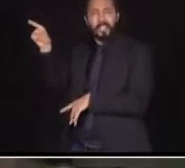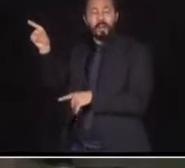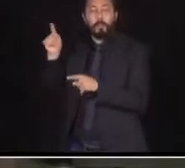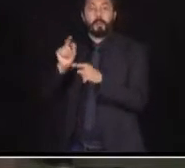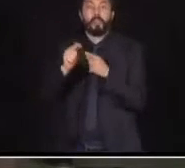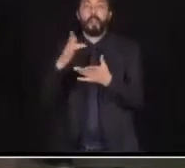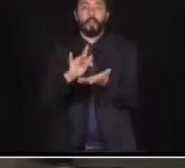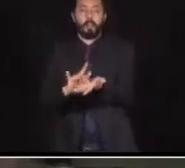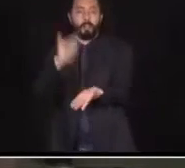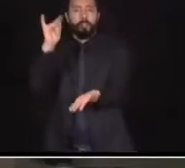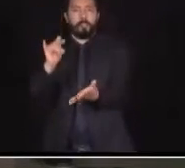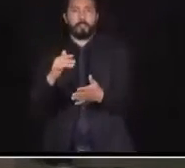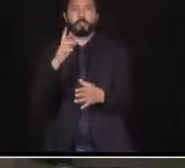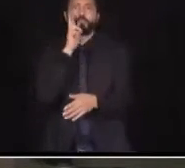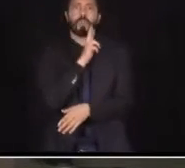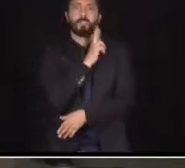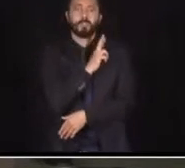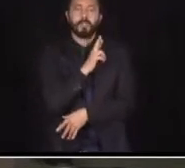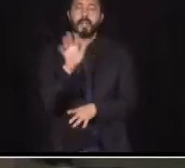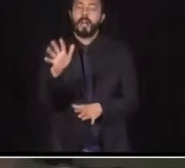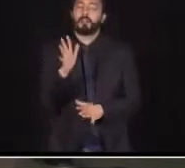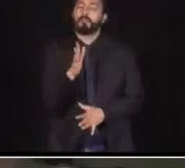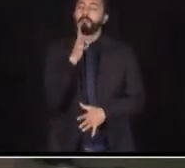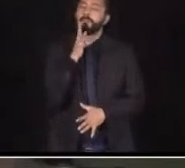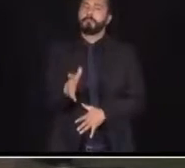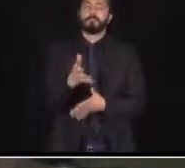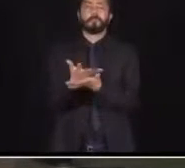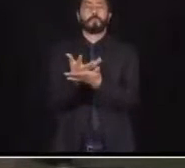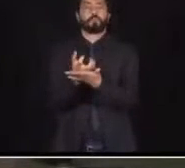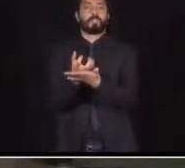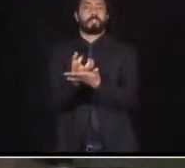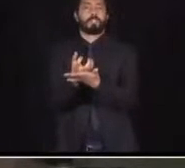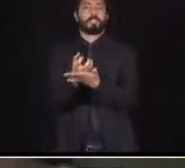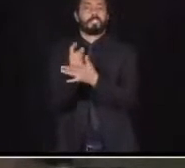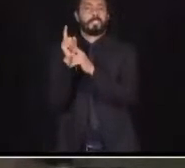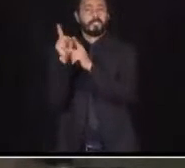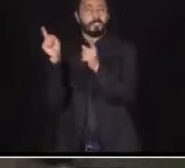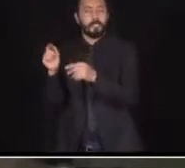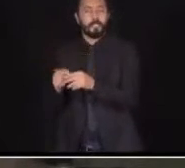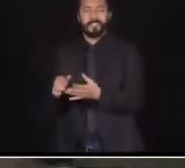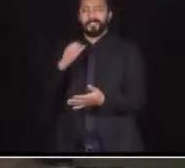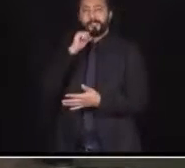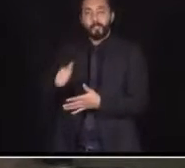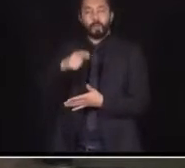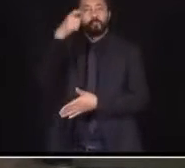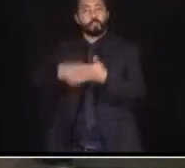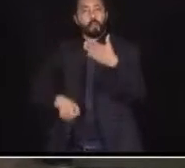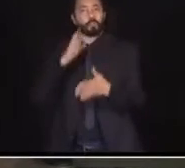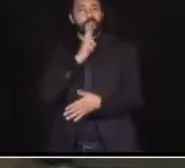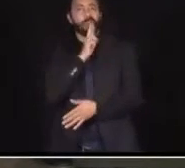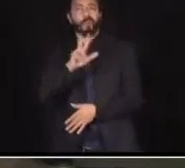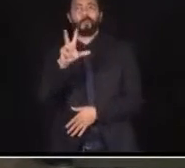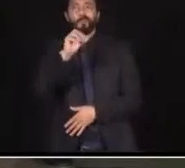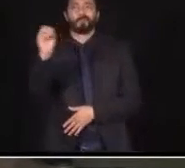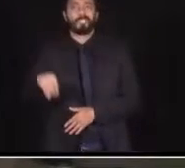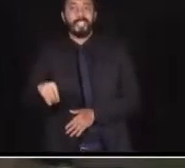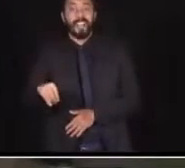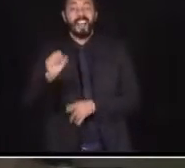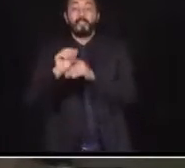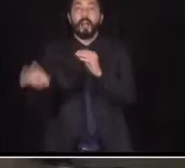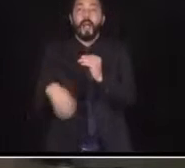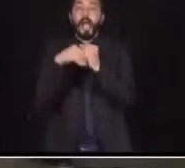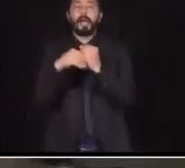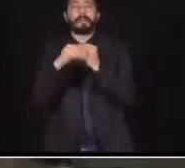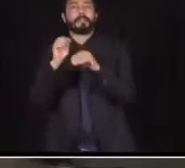Don't be greedy, because I can't stand when people are greedy. And don't charge these restaurants 30%. And then on top of it, they got the delivery charge, the